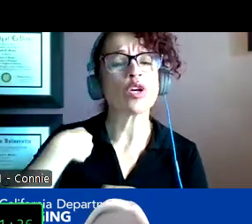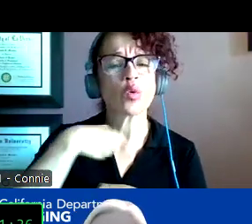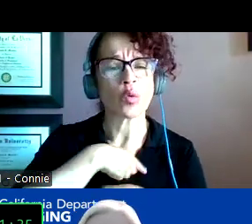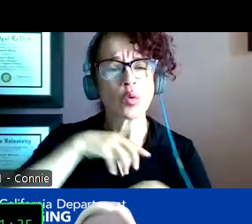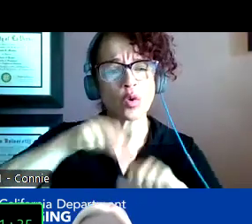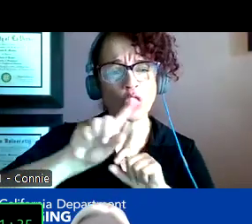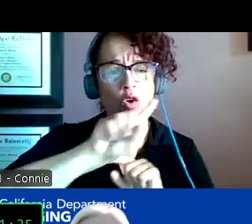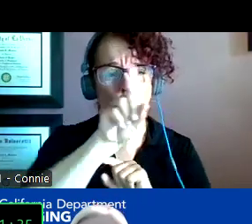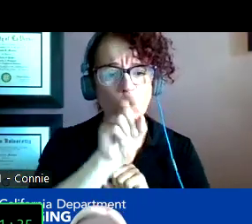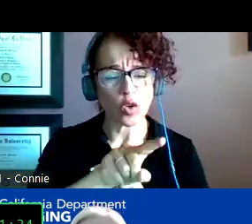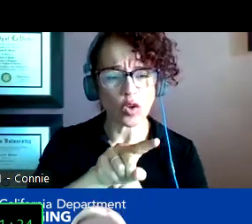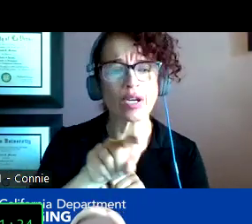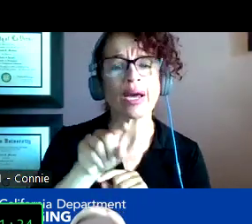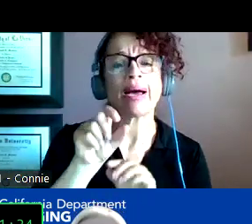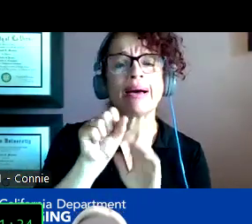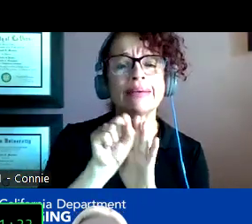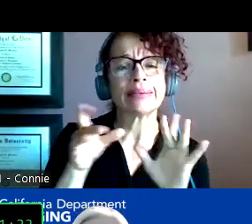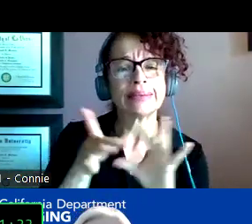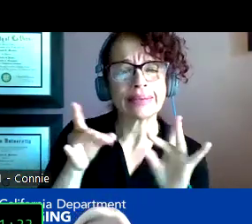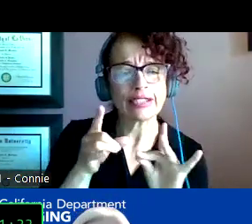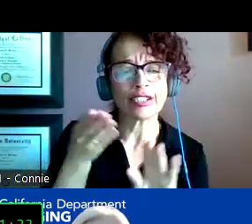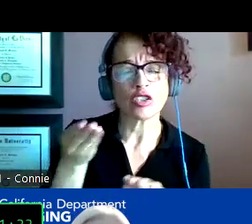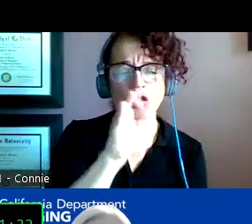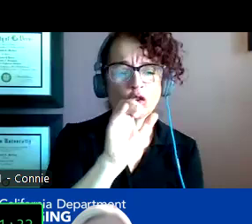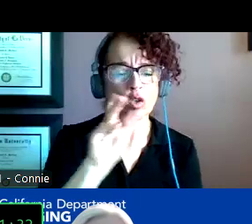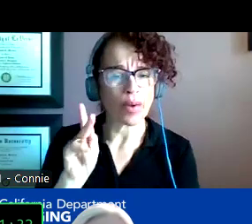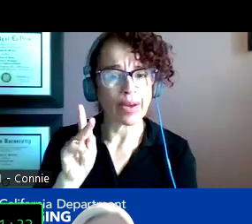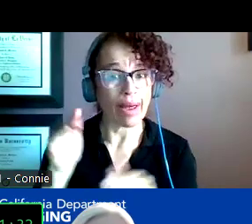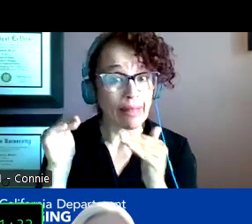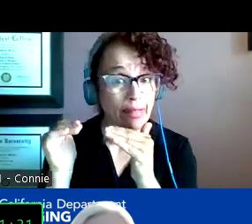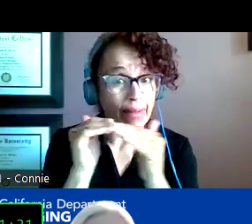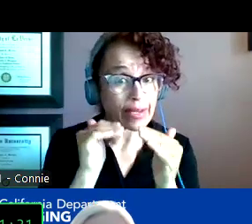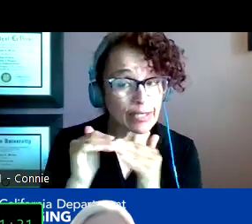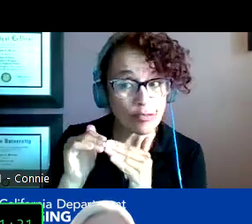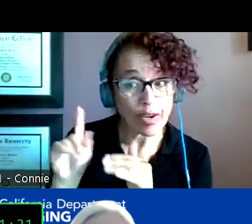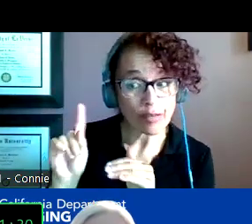your question as a statement and we will take it back. Is that a fair assessment?